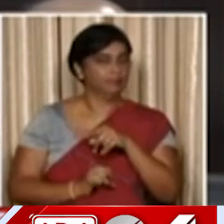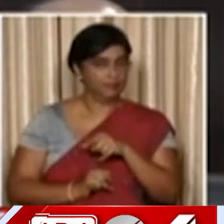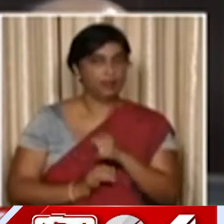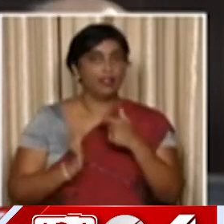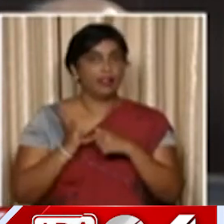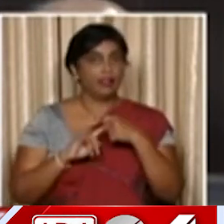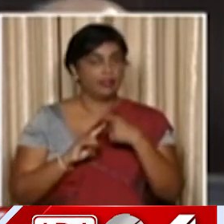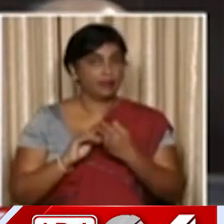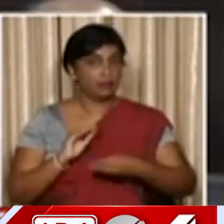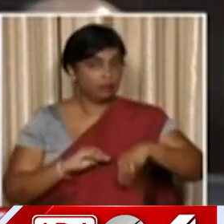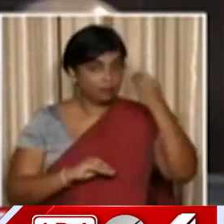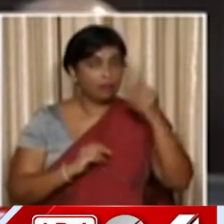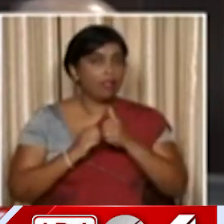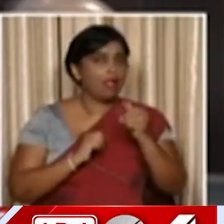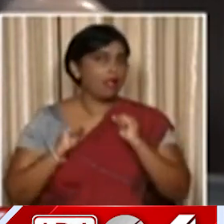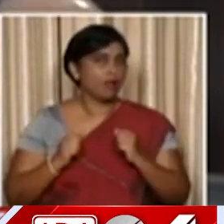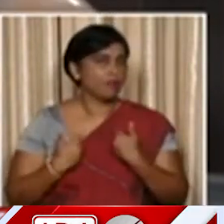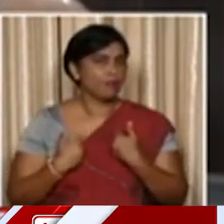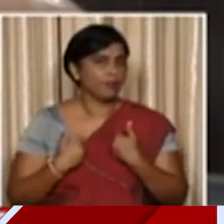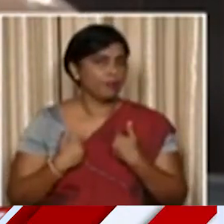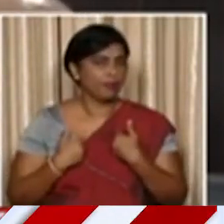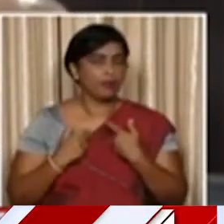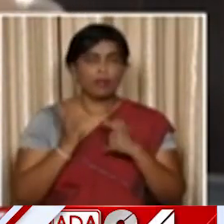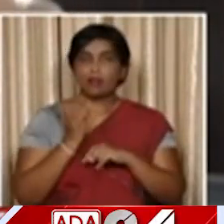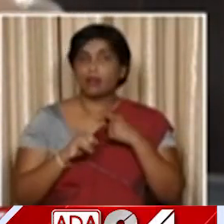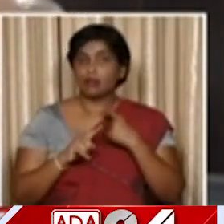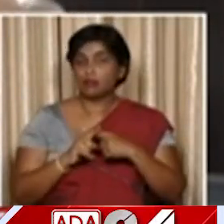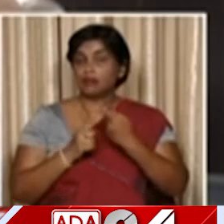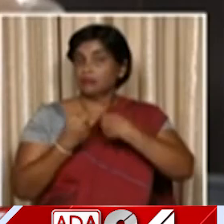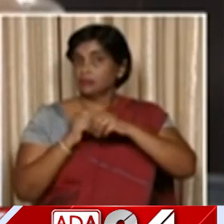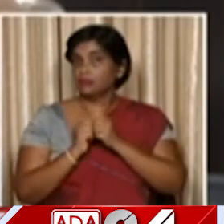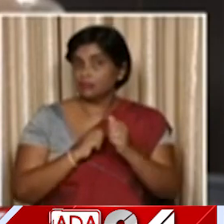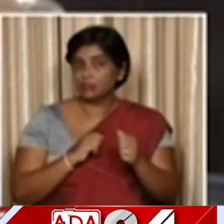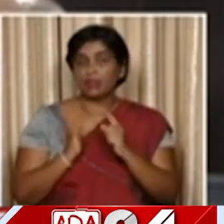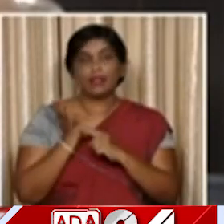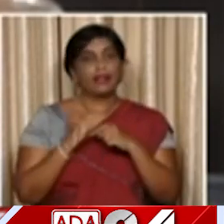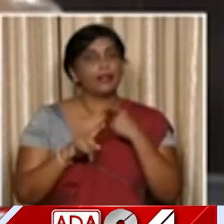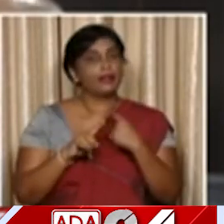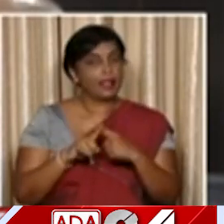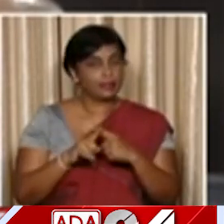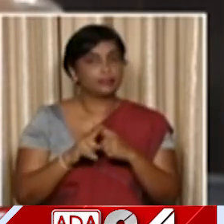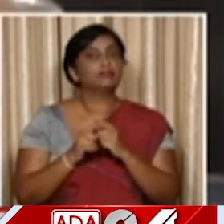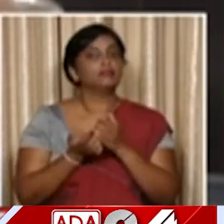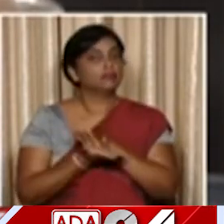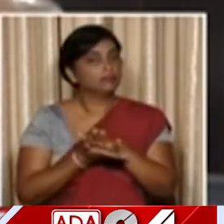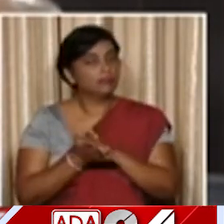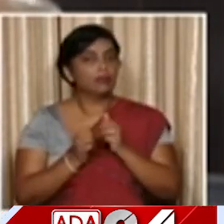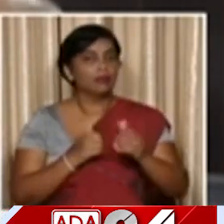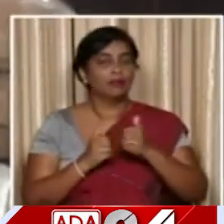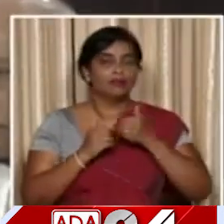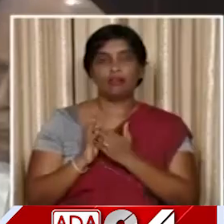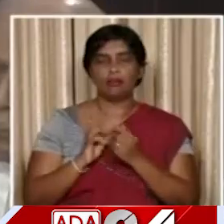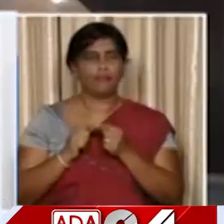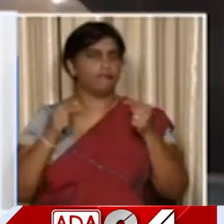government's tax hikes, the President highlighted the need for improved tax administration and tax policy revisions in order to address the shortfalls in collection of tax